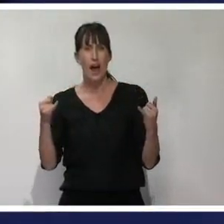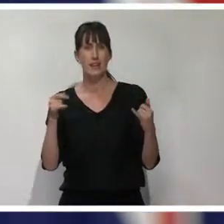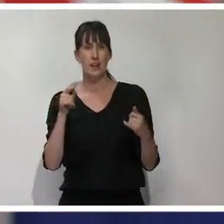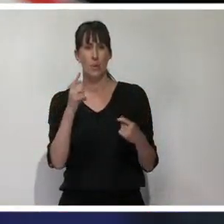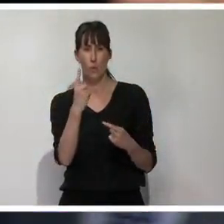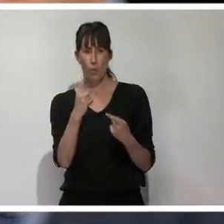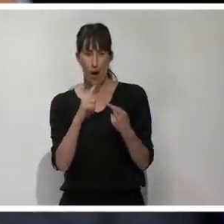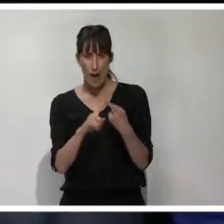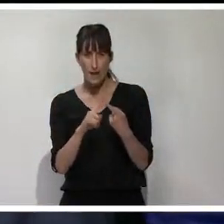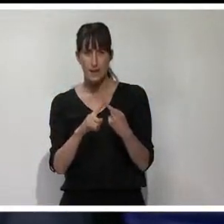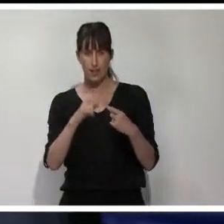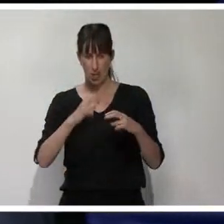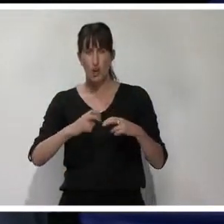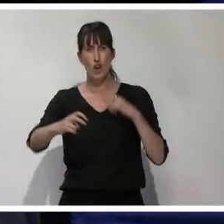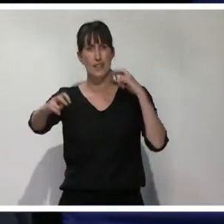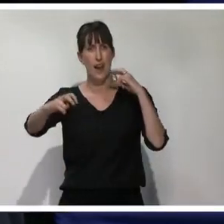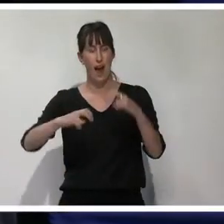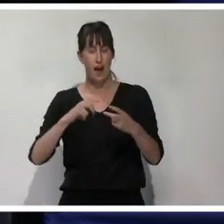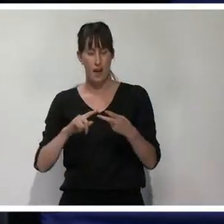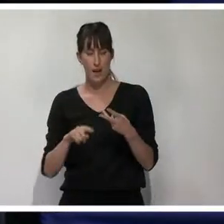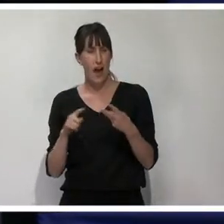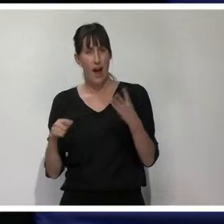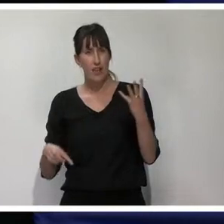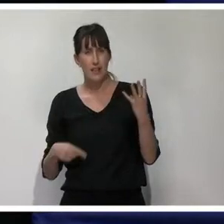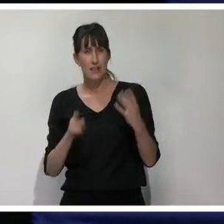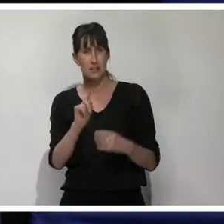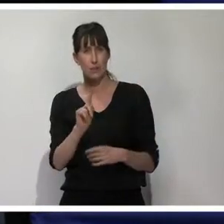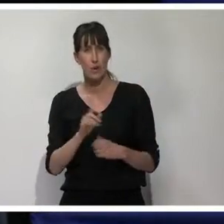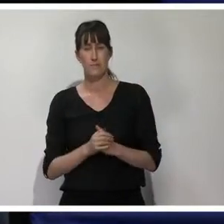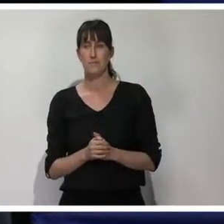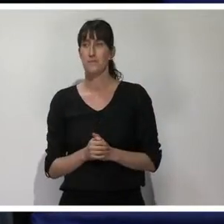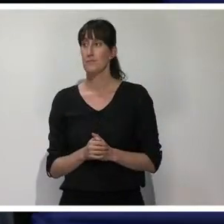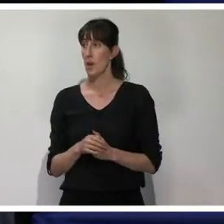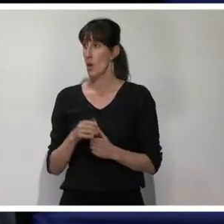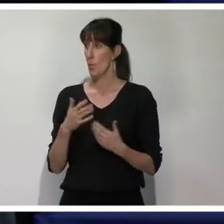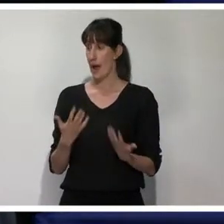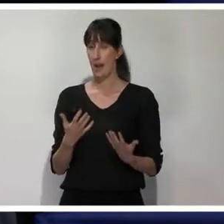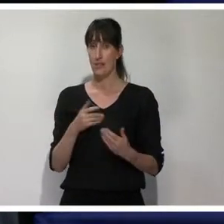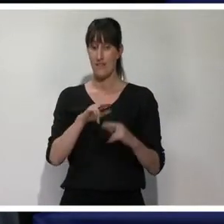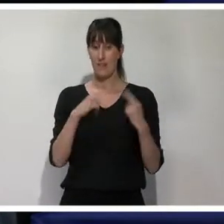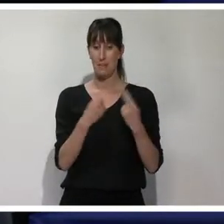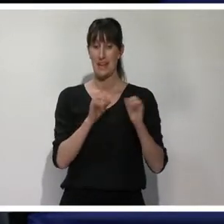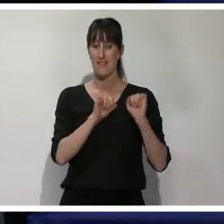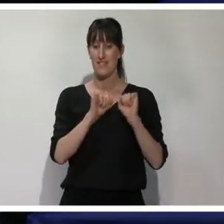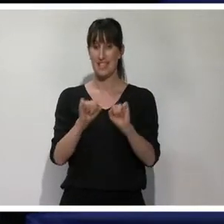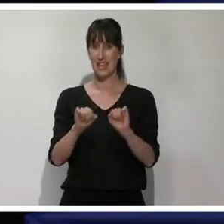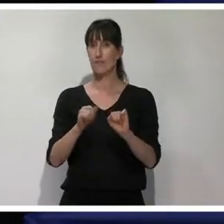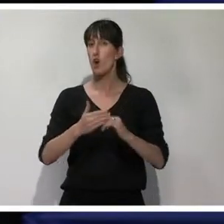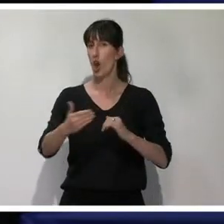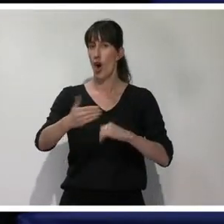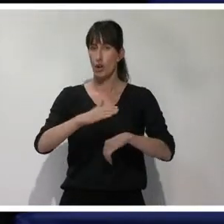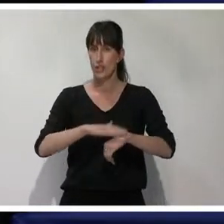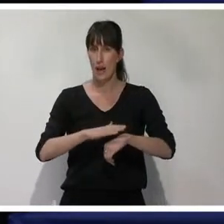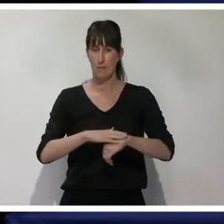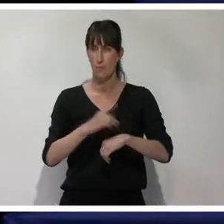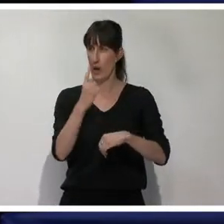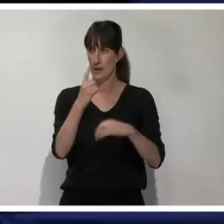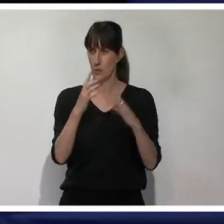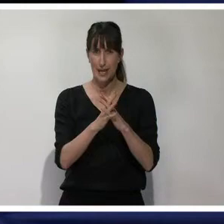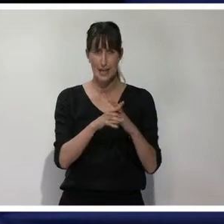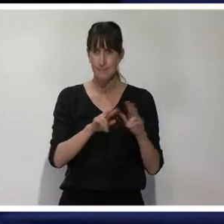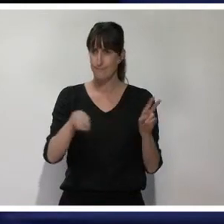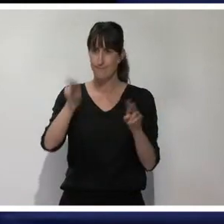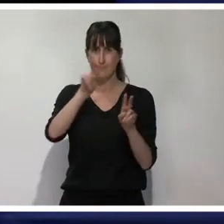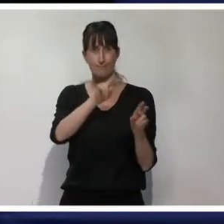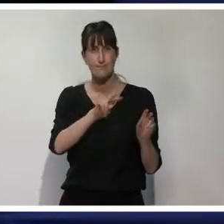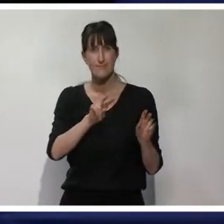so the family visit there was several days long. That has been a conversation that's been happening with them today. And before